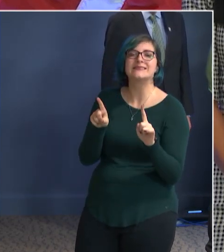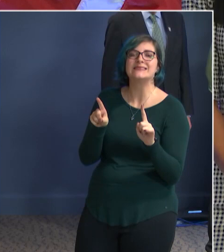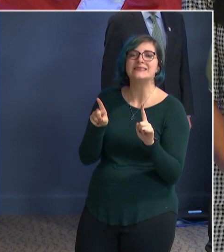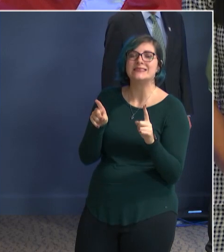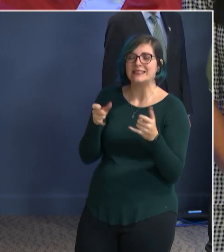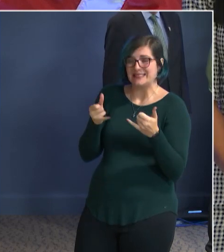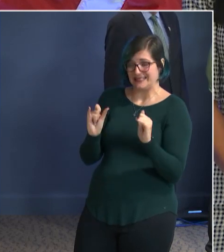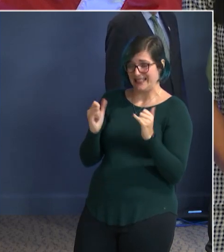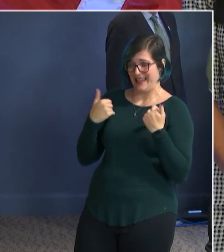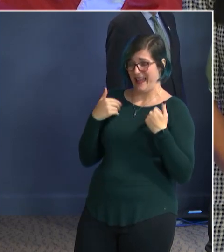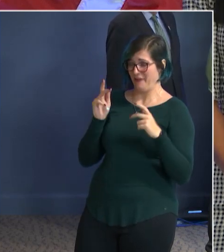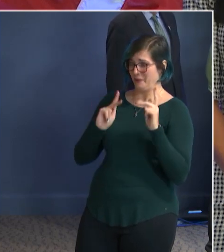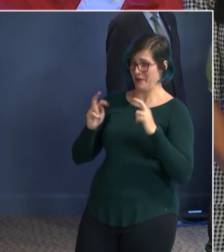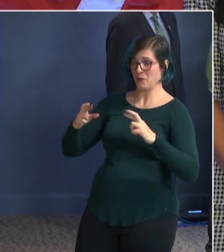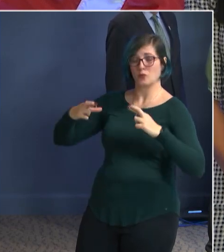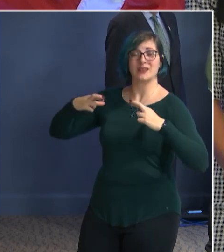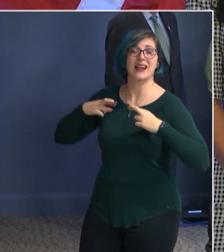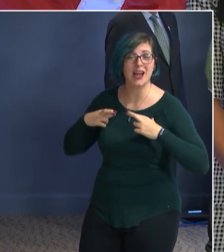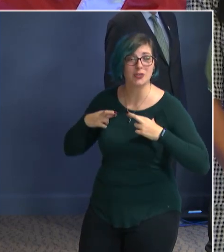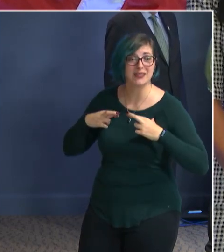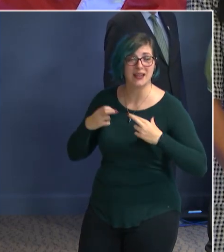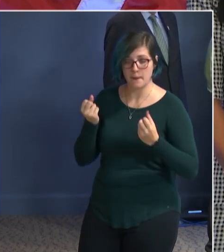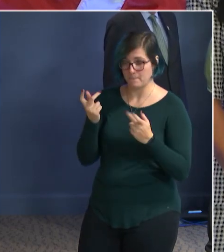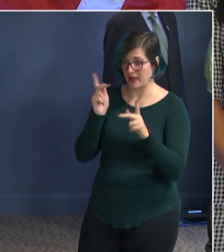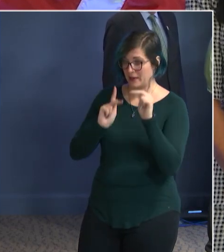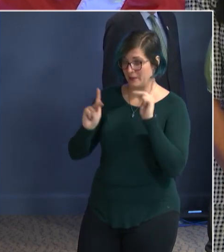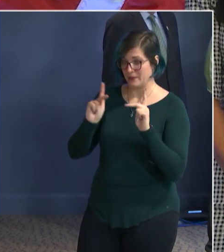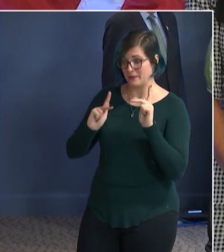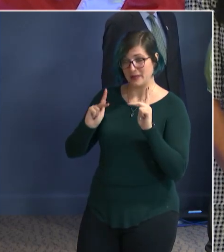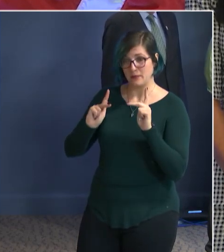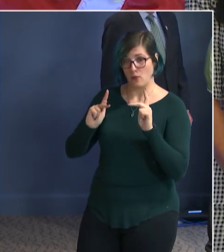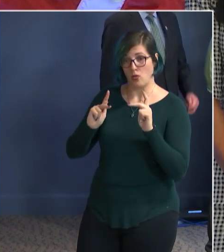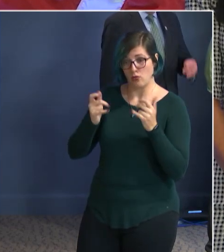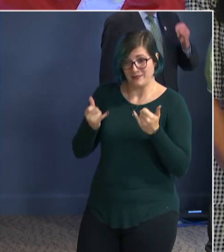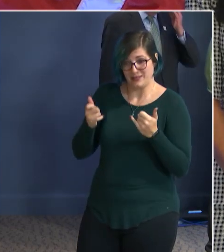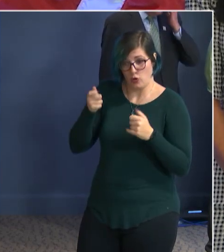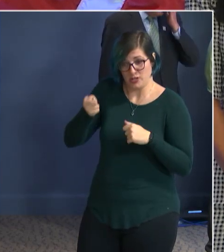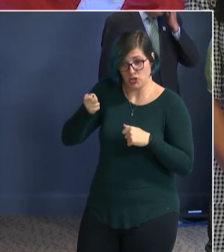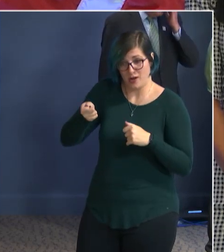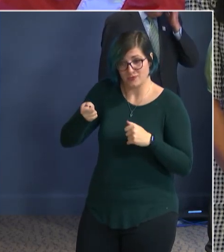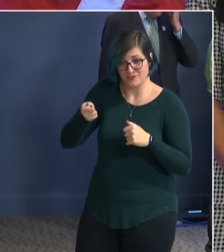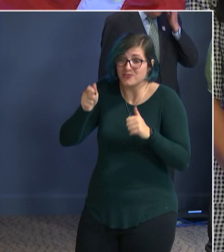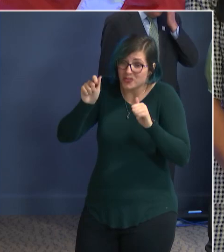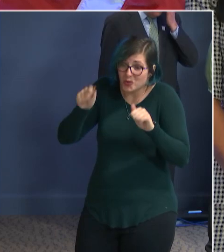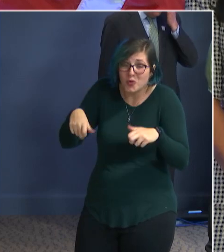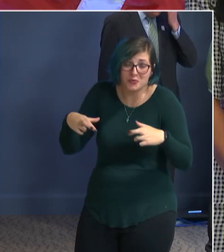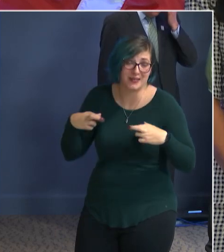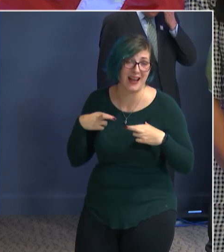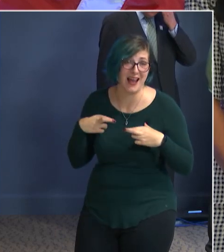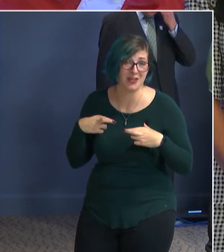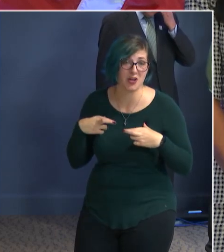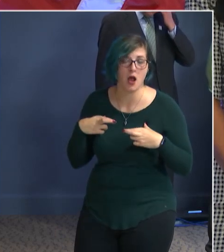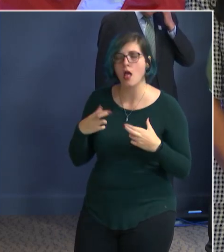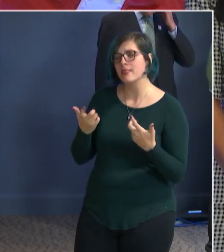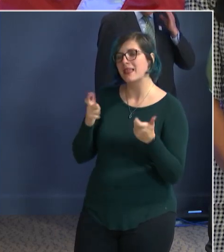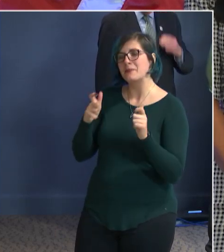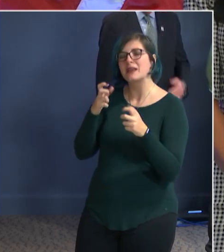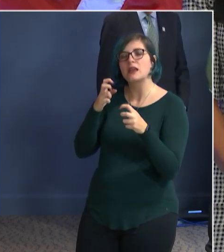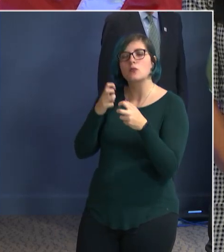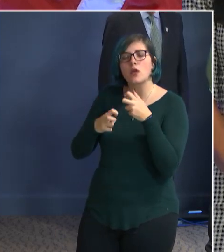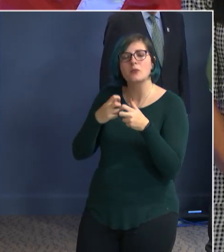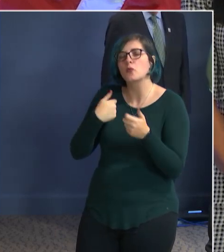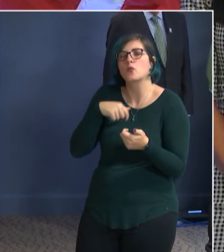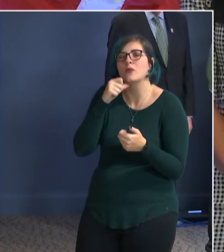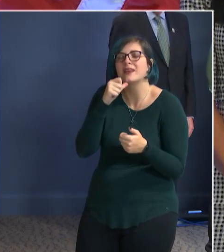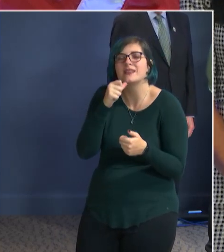people retire, and a lot of people on the bench are eligible to retire. So the big issue with that is we don't control it. If we